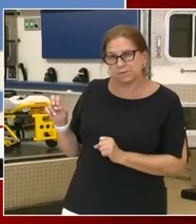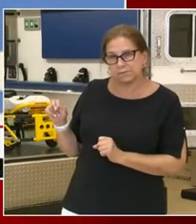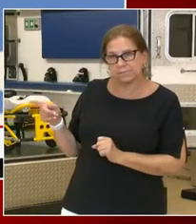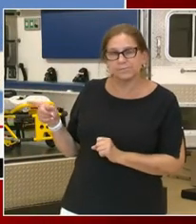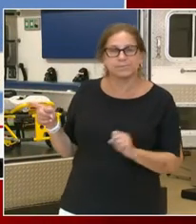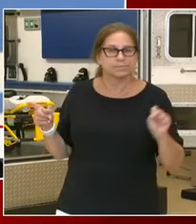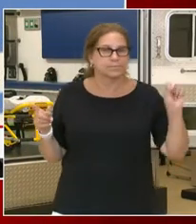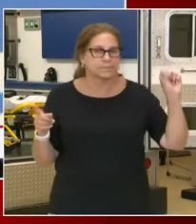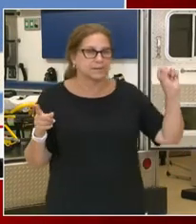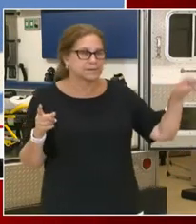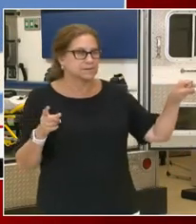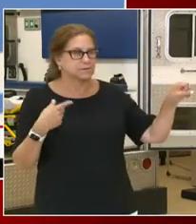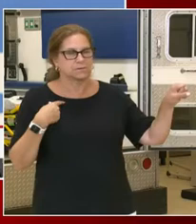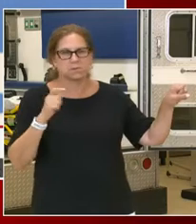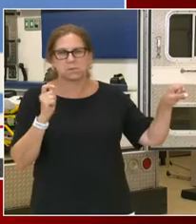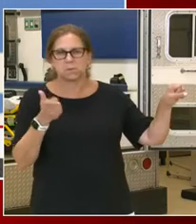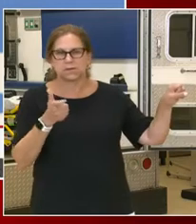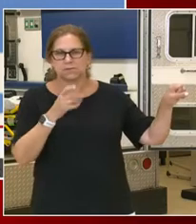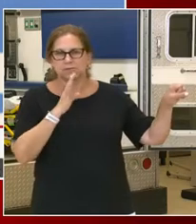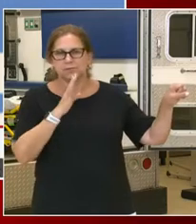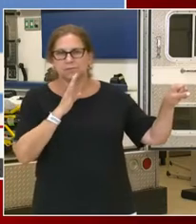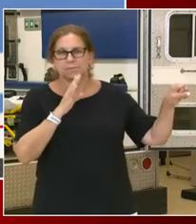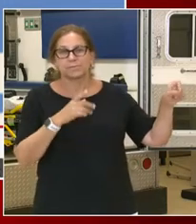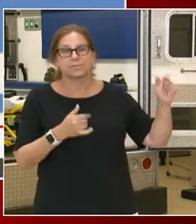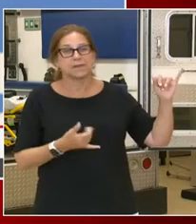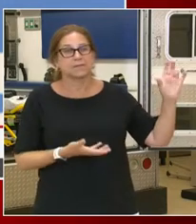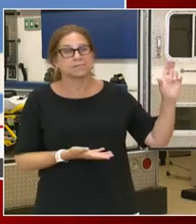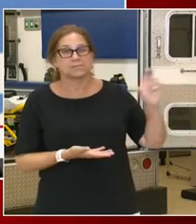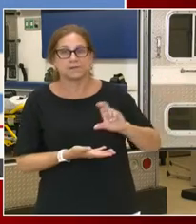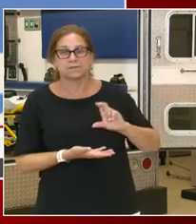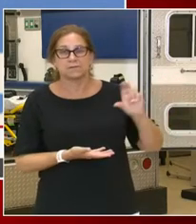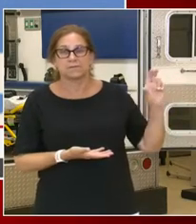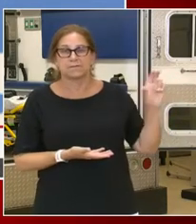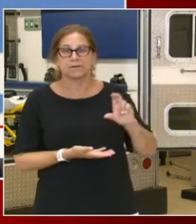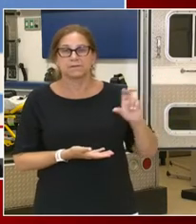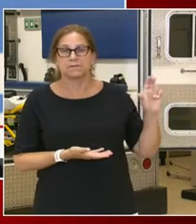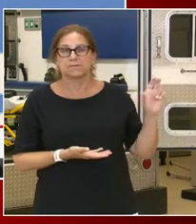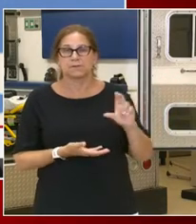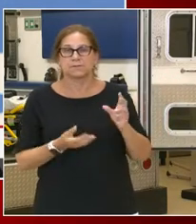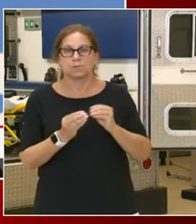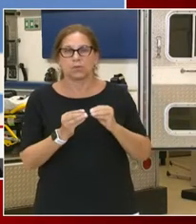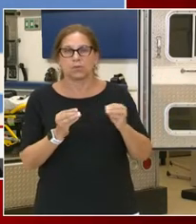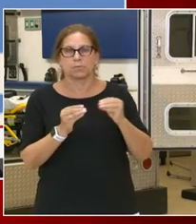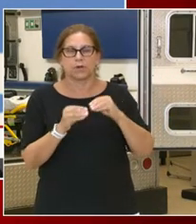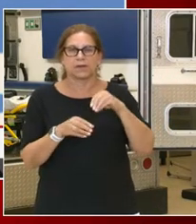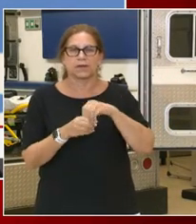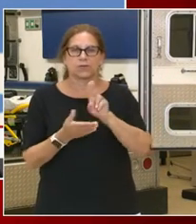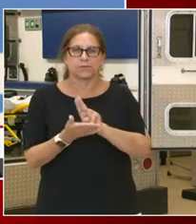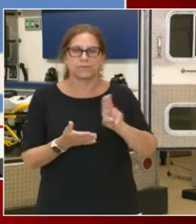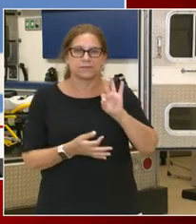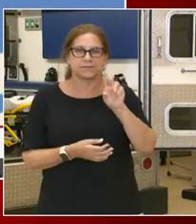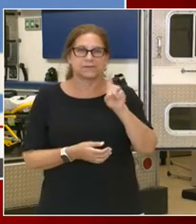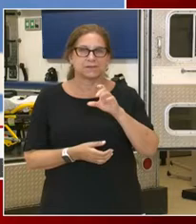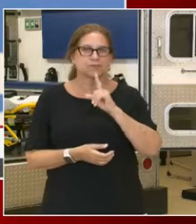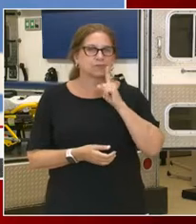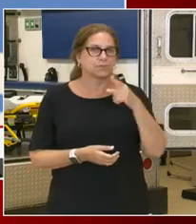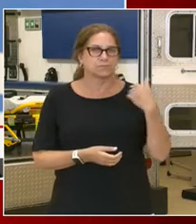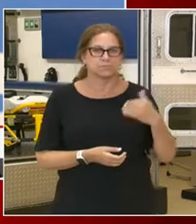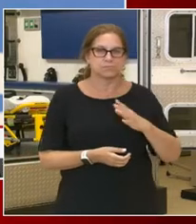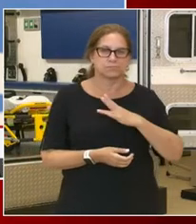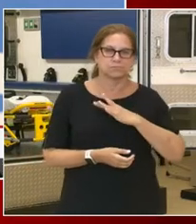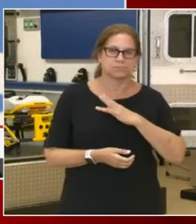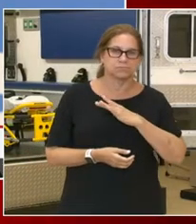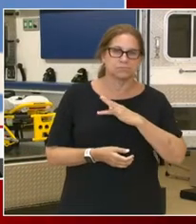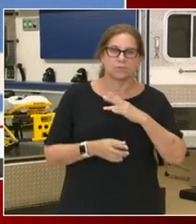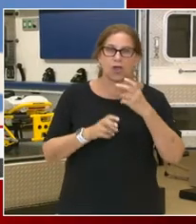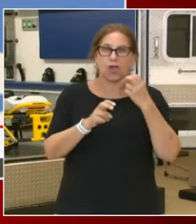been investing more and more in UDC, which I think is a good thing, because it's hard to be a state without having a state system